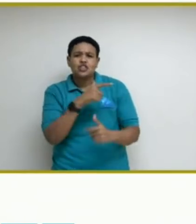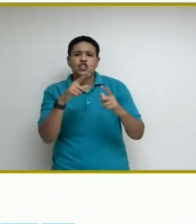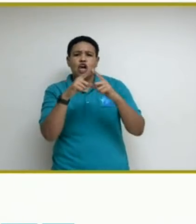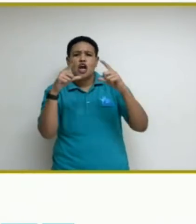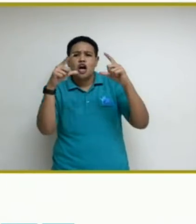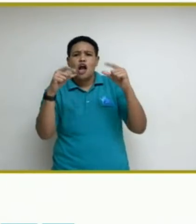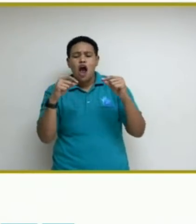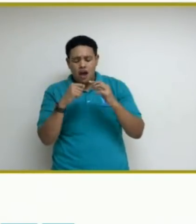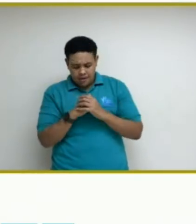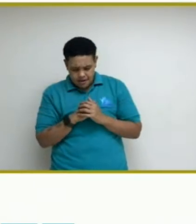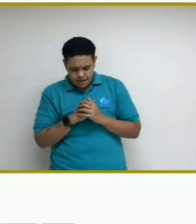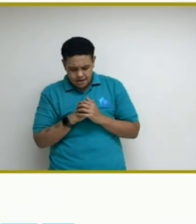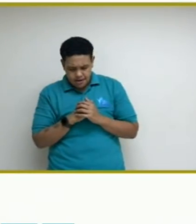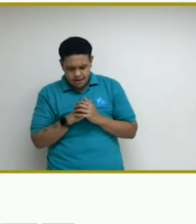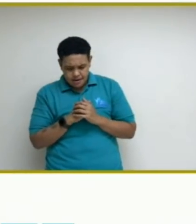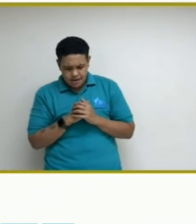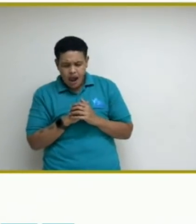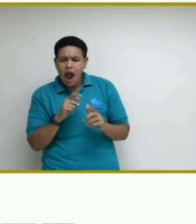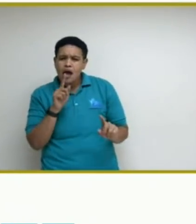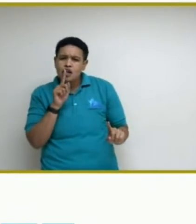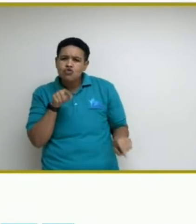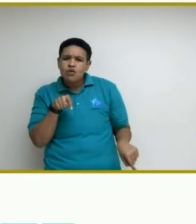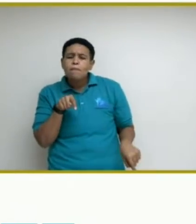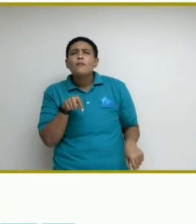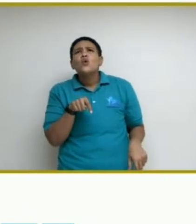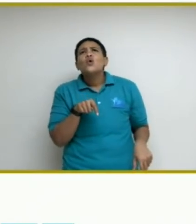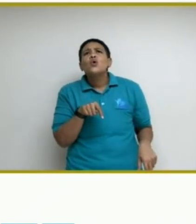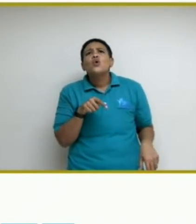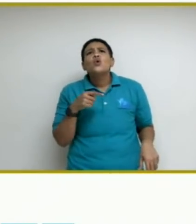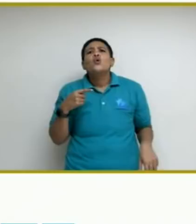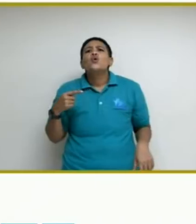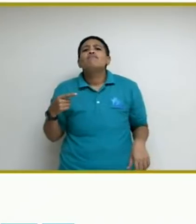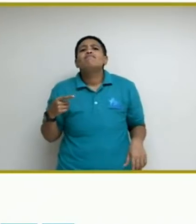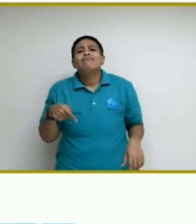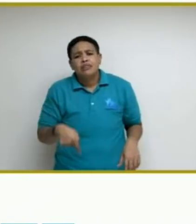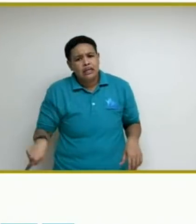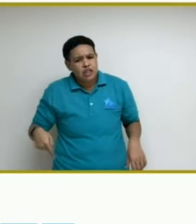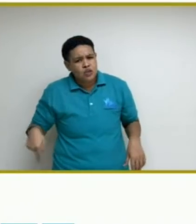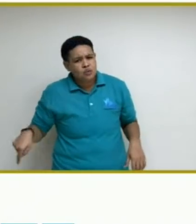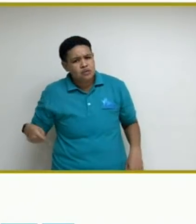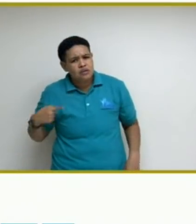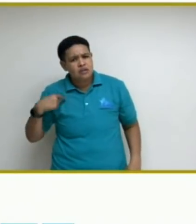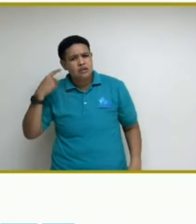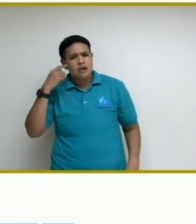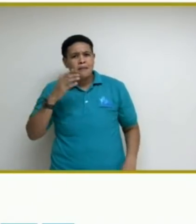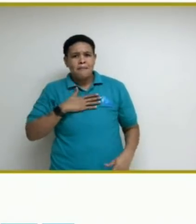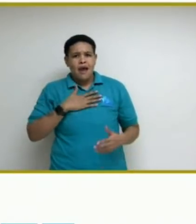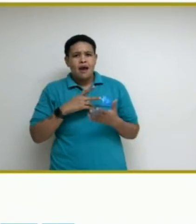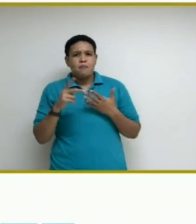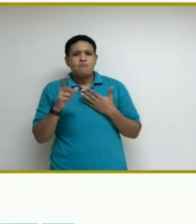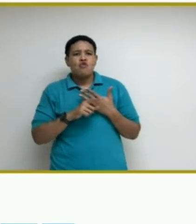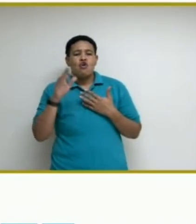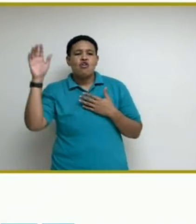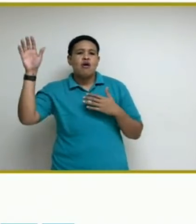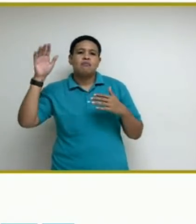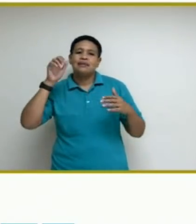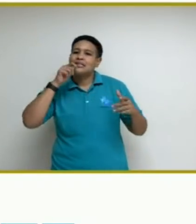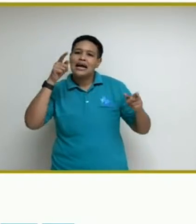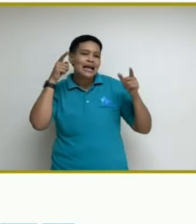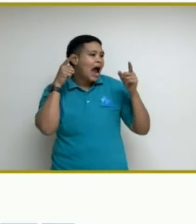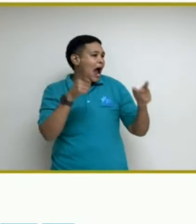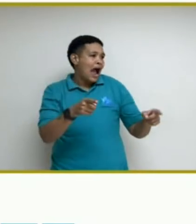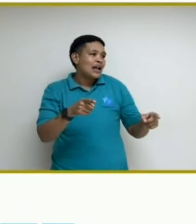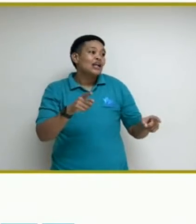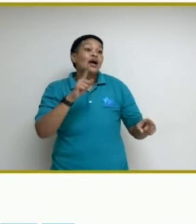card, and it relates to a report that we carried this week on my program. Not an allegation, Minister,